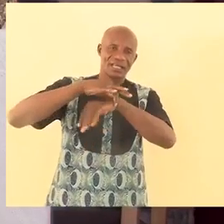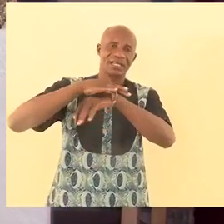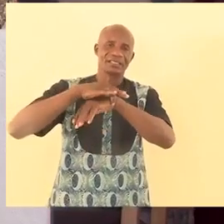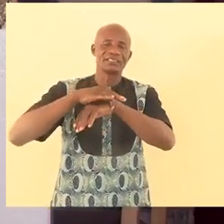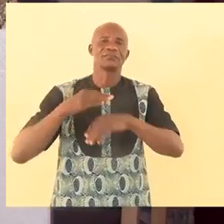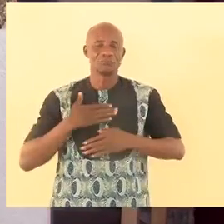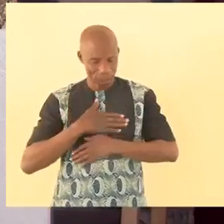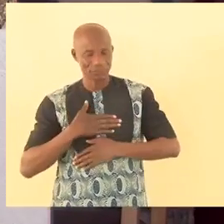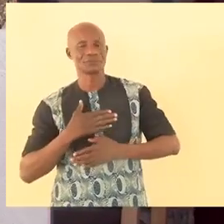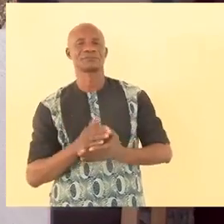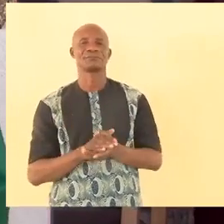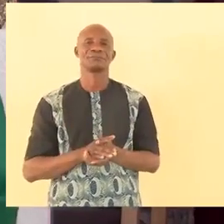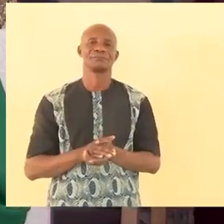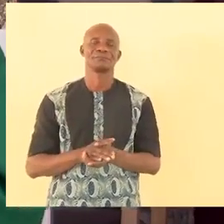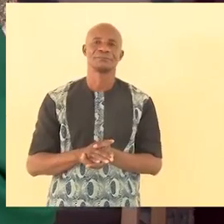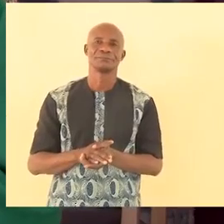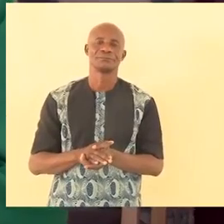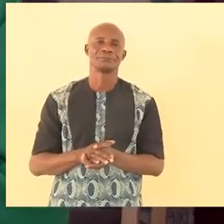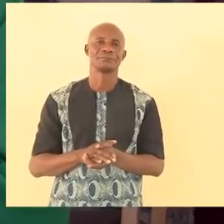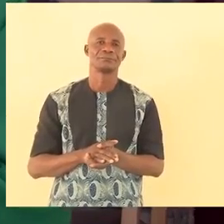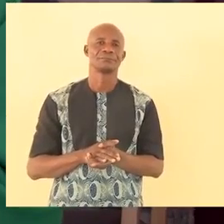pleasures and indulgences.